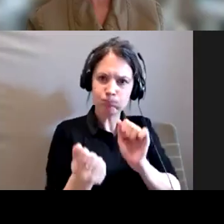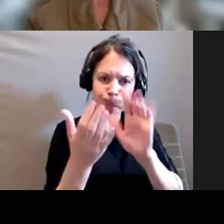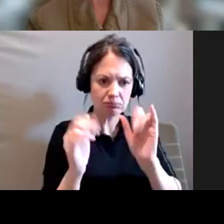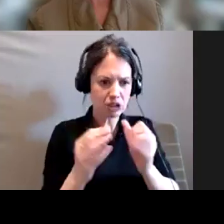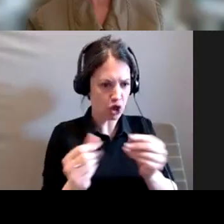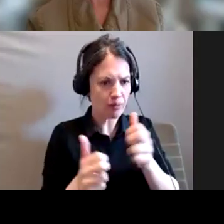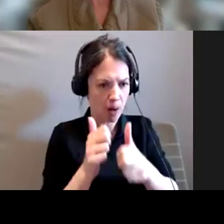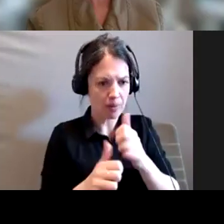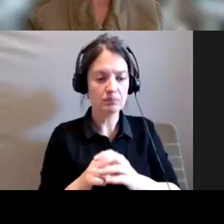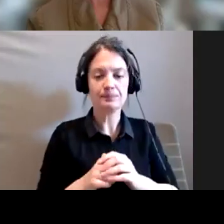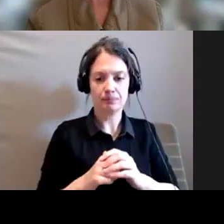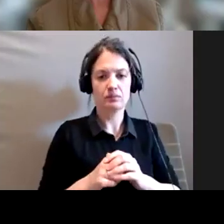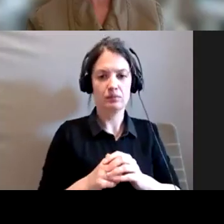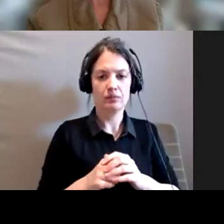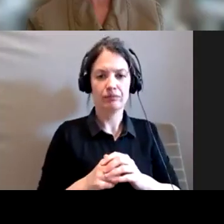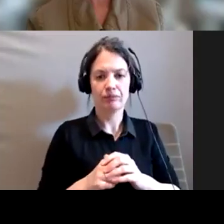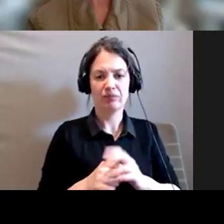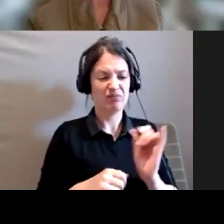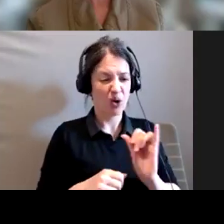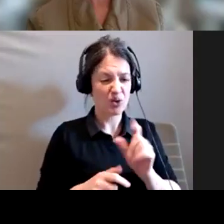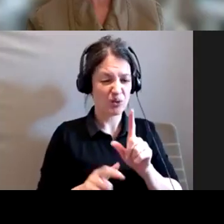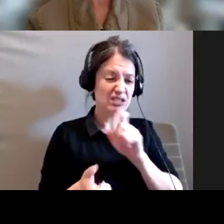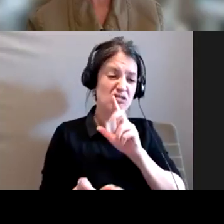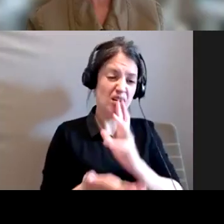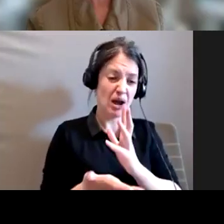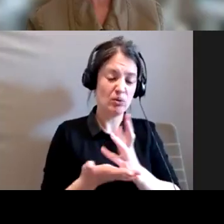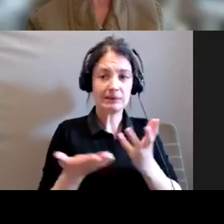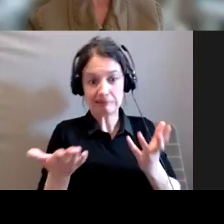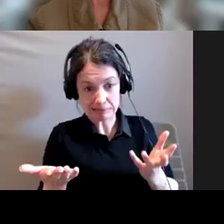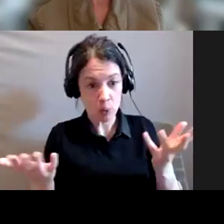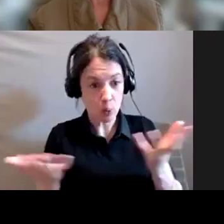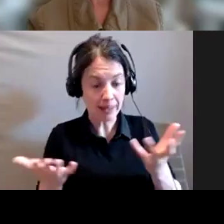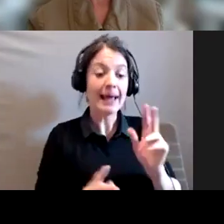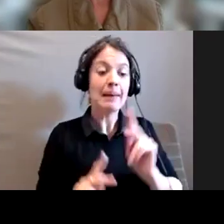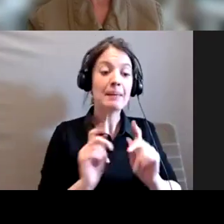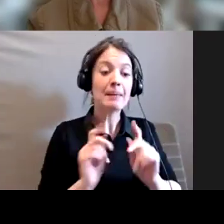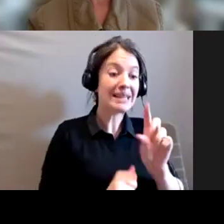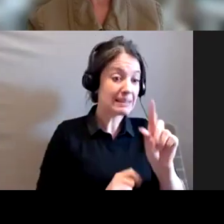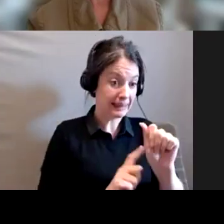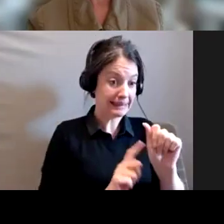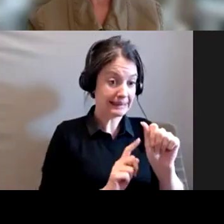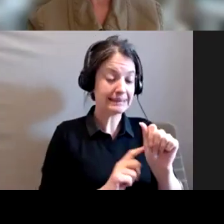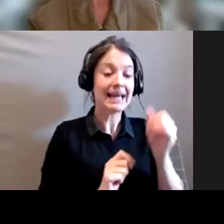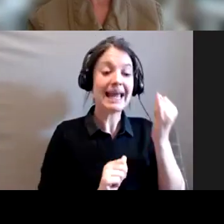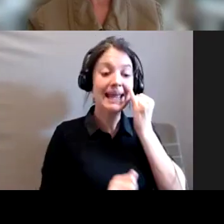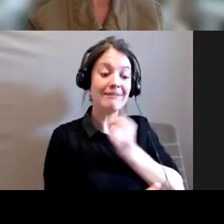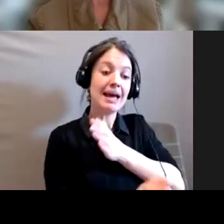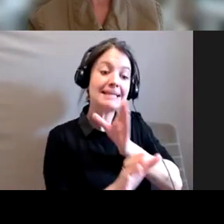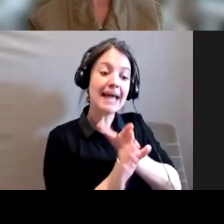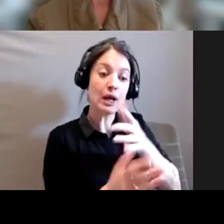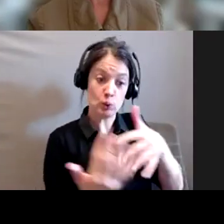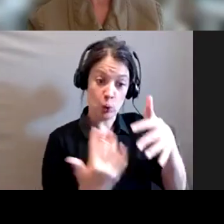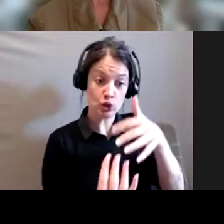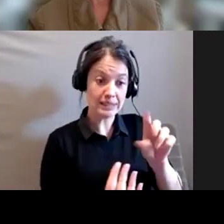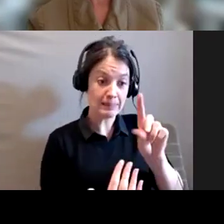there's a credibility issue that I think we need to talk about also, right? People with disabilities, particularly those with psychosocial disabilities, are